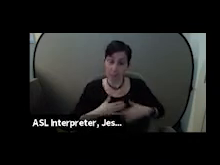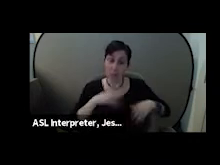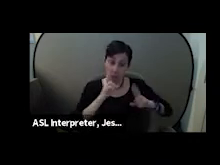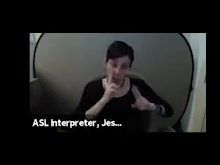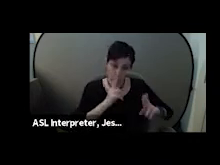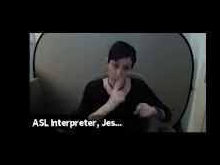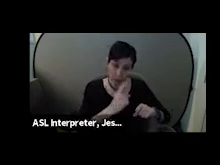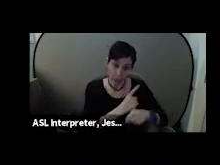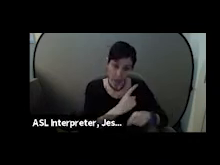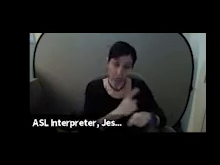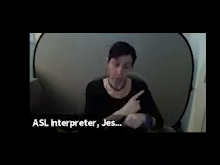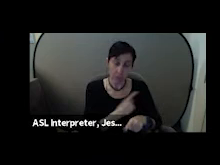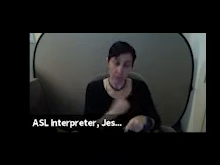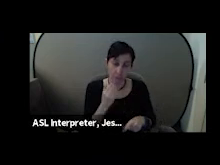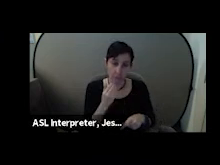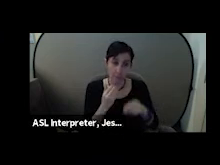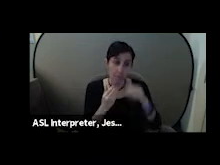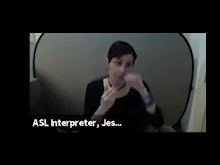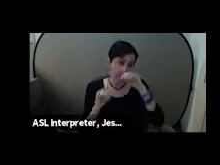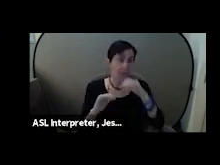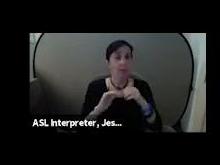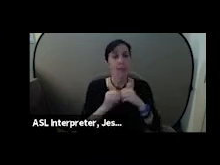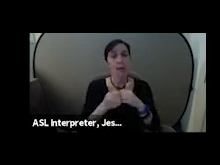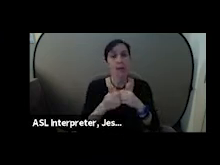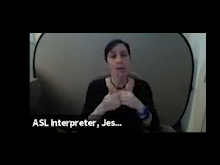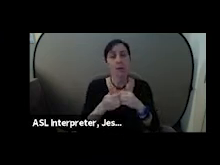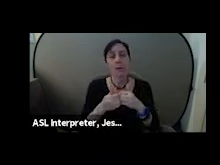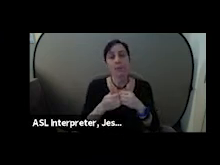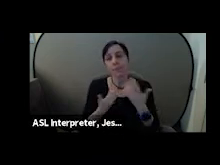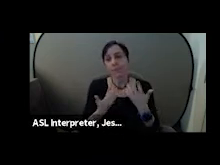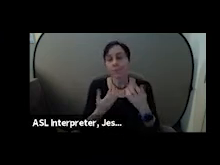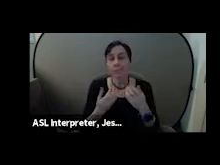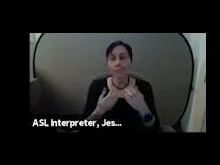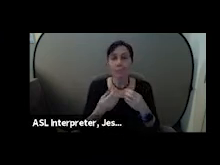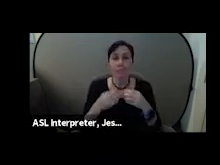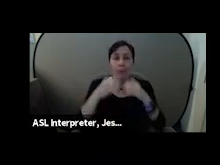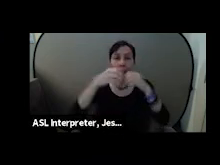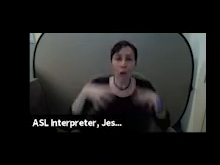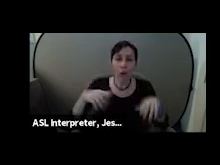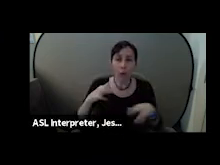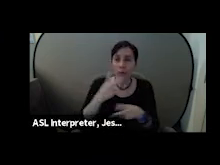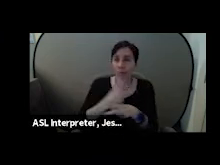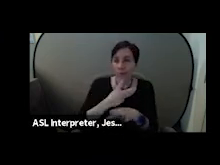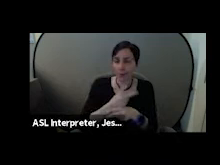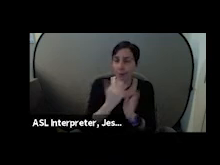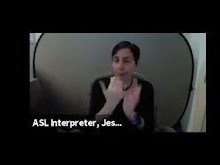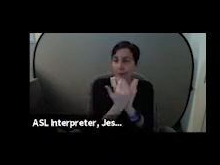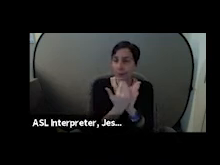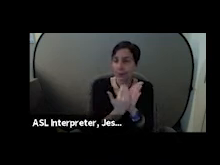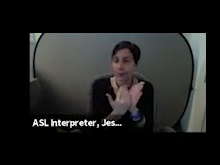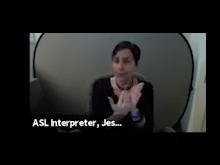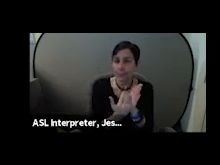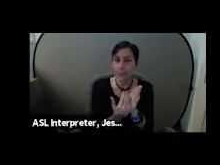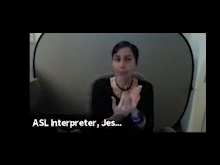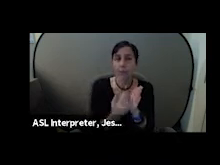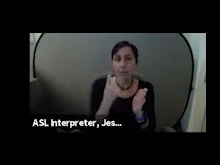basis for how the hierarchy of care is given in the Chevra Kadisha for